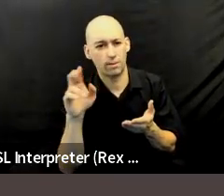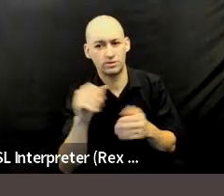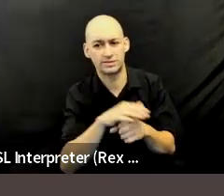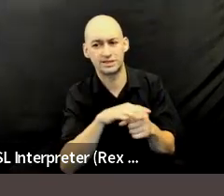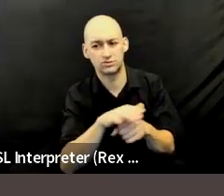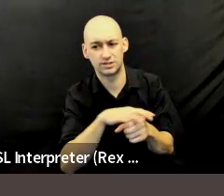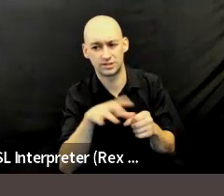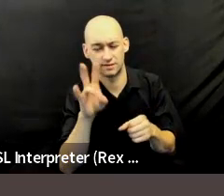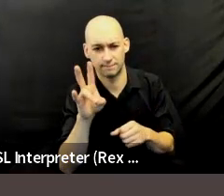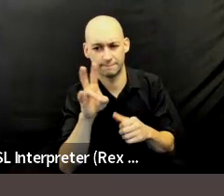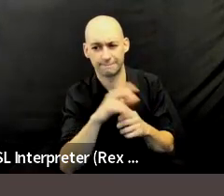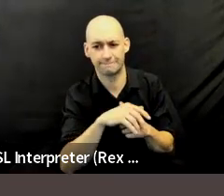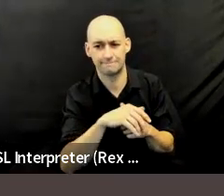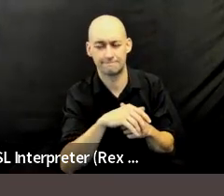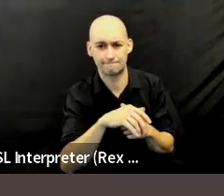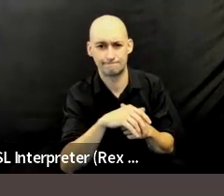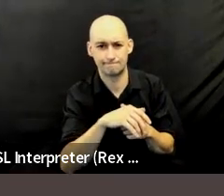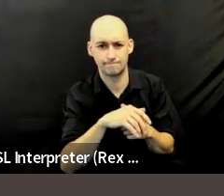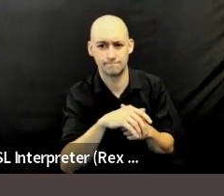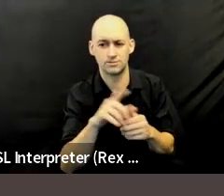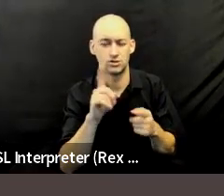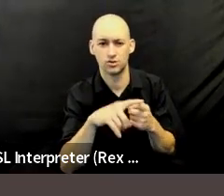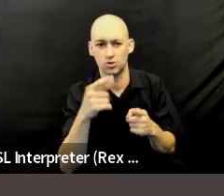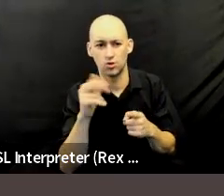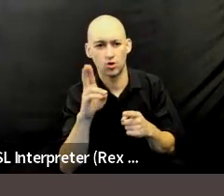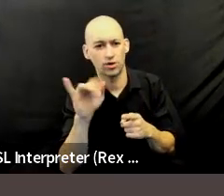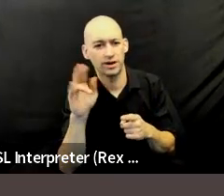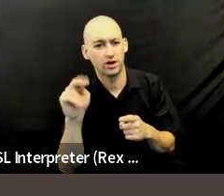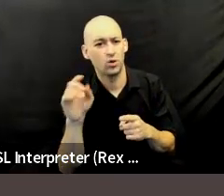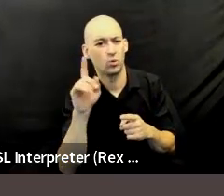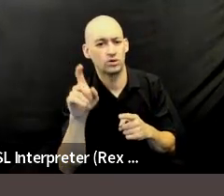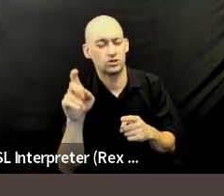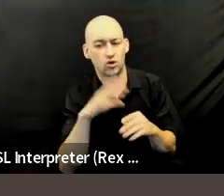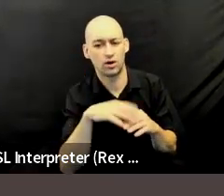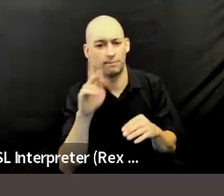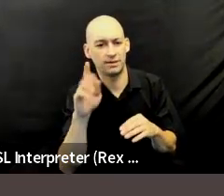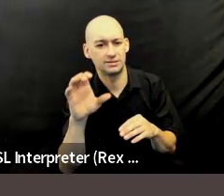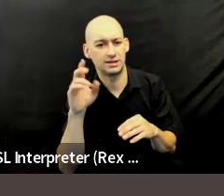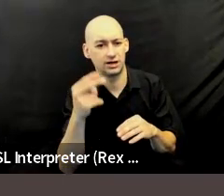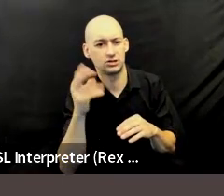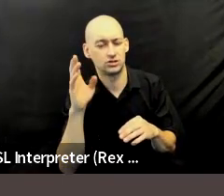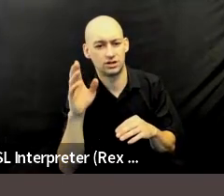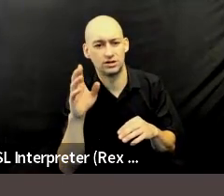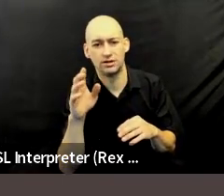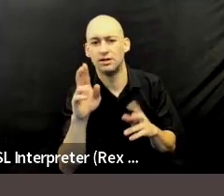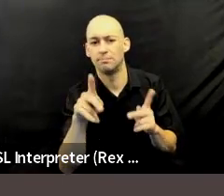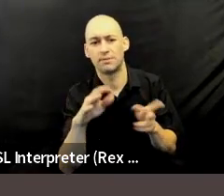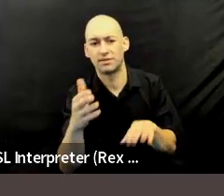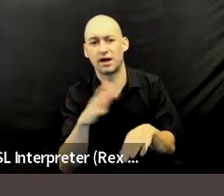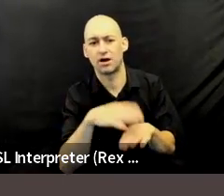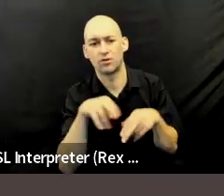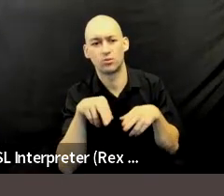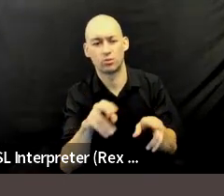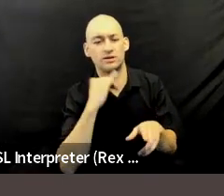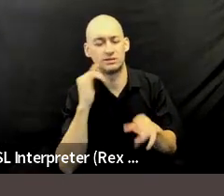Counties. And so to Commissioner Gardino's question on PCH, fatalities on our roadways are